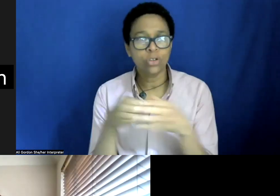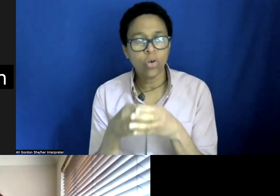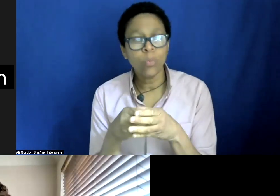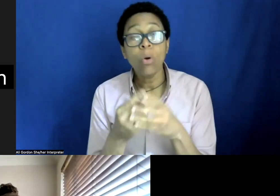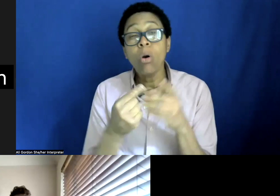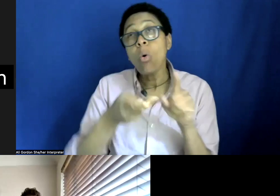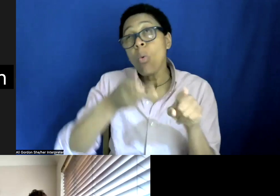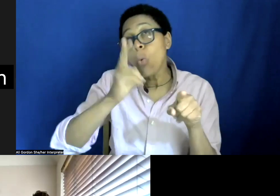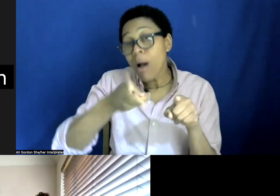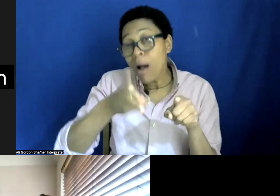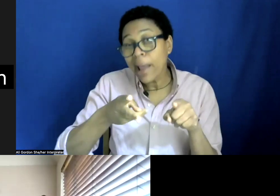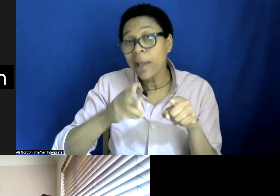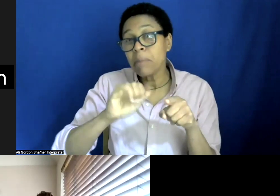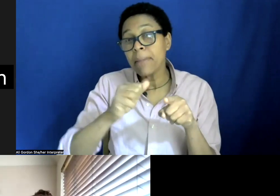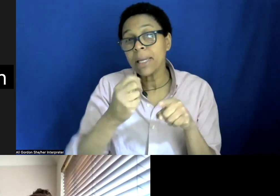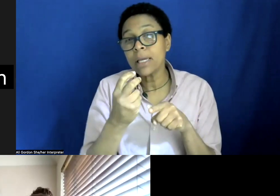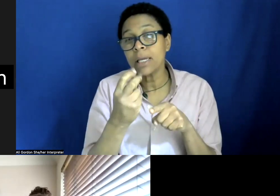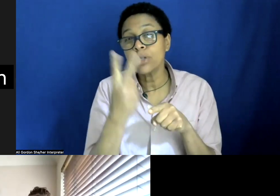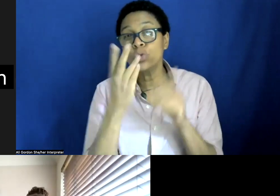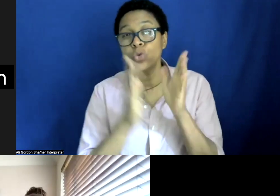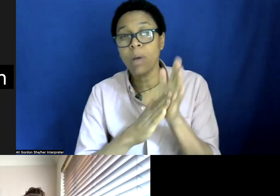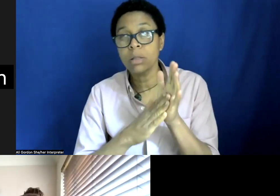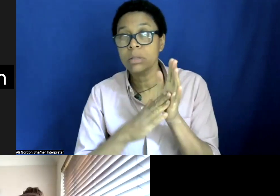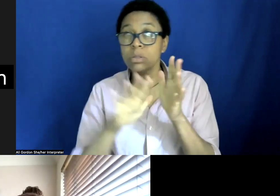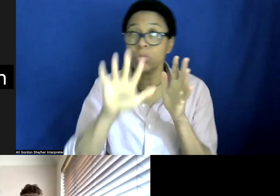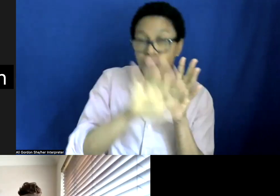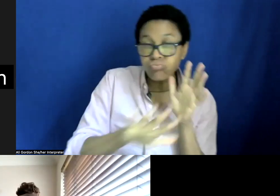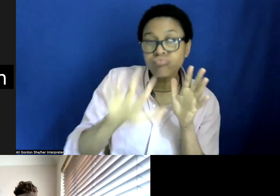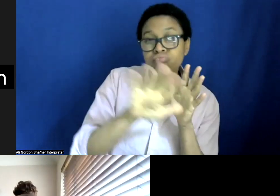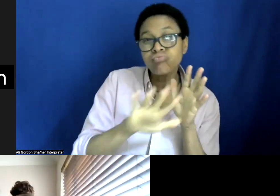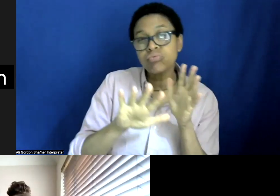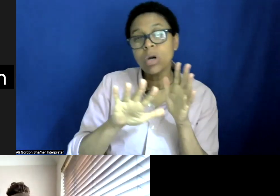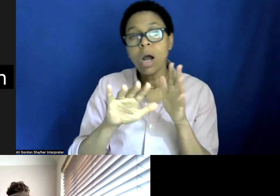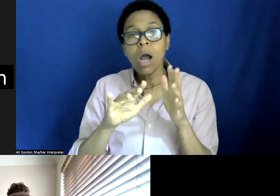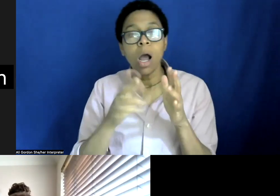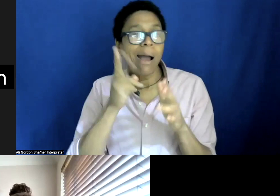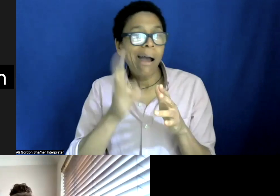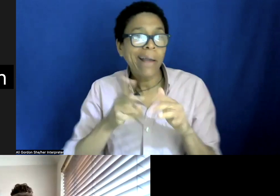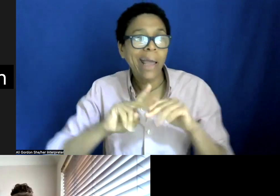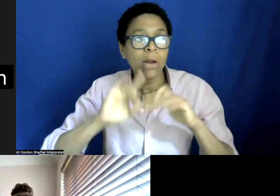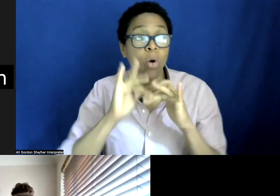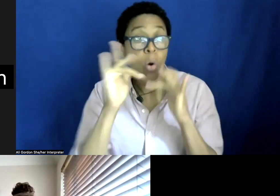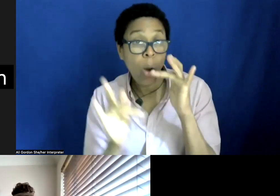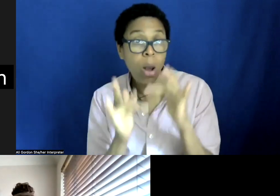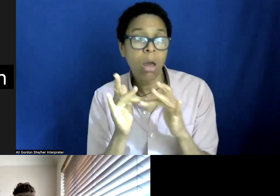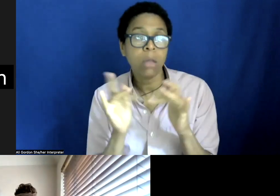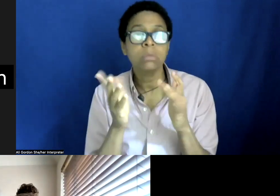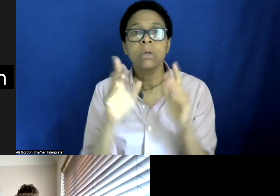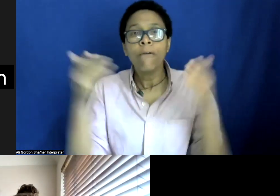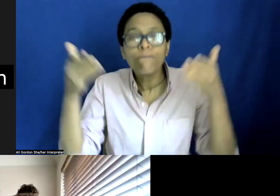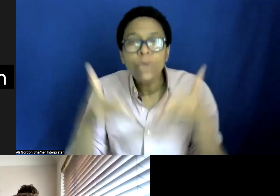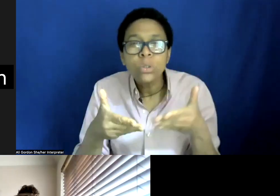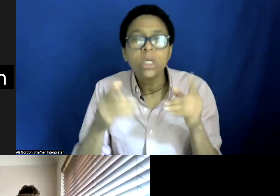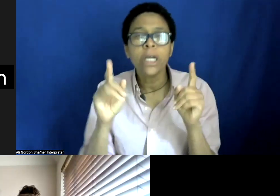another session in the next couple of months that will be probably another online session, which will focus quite